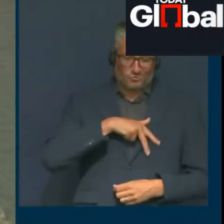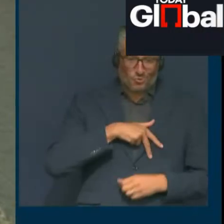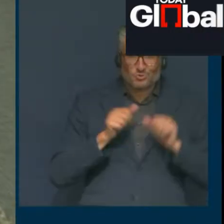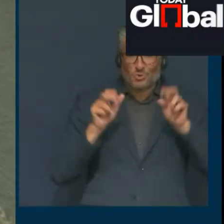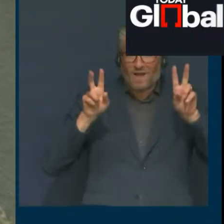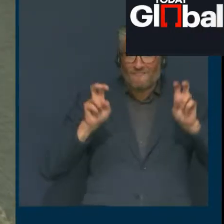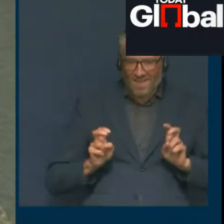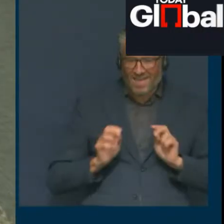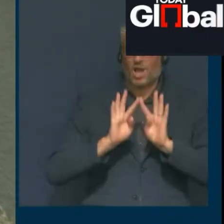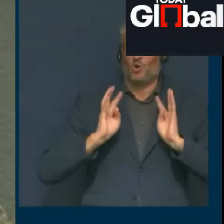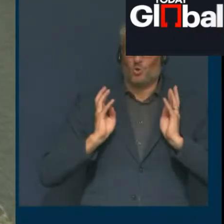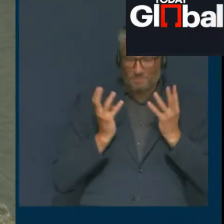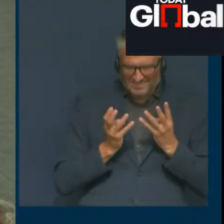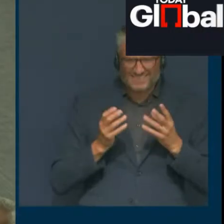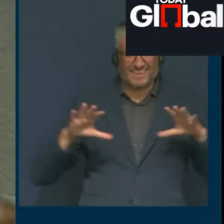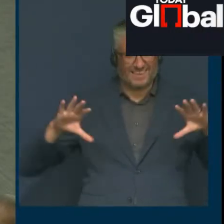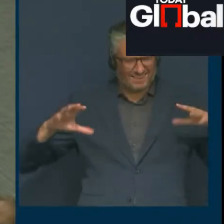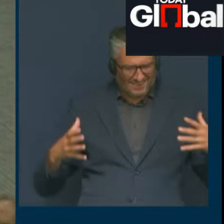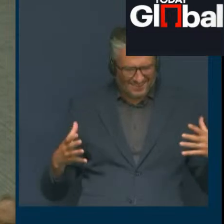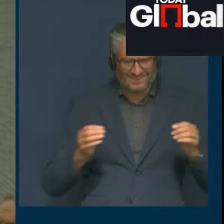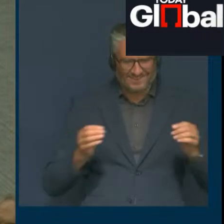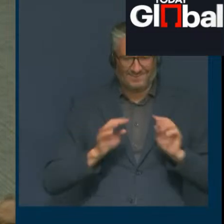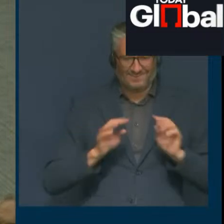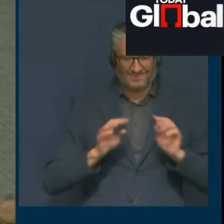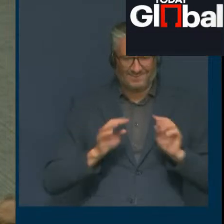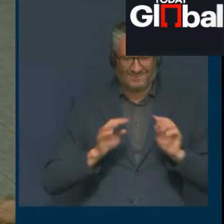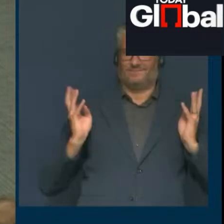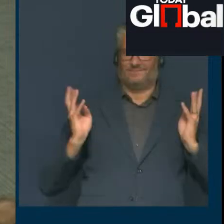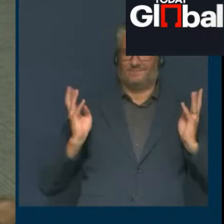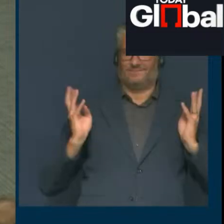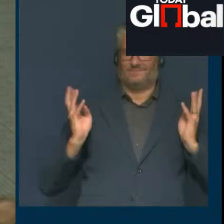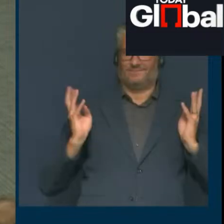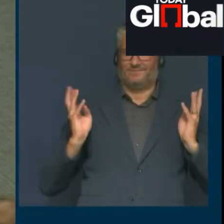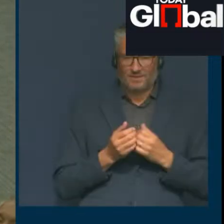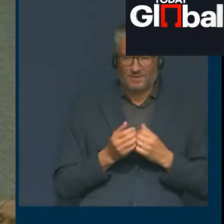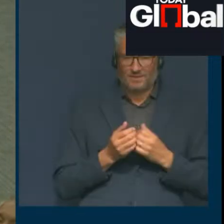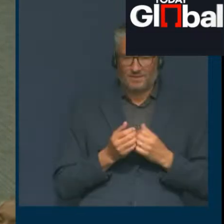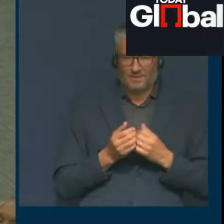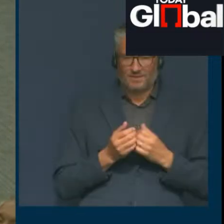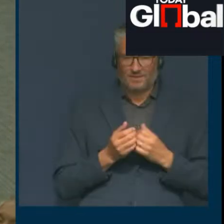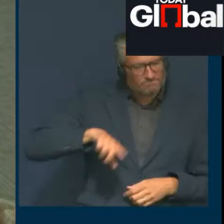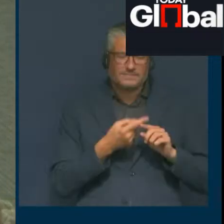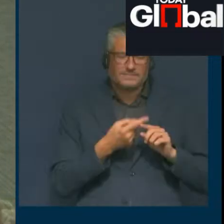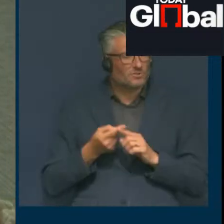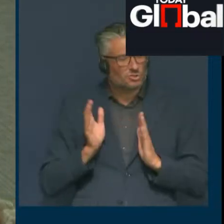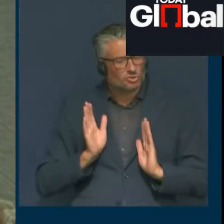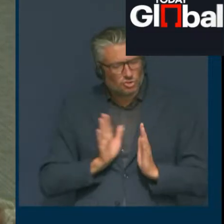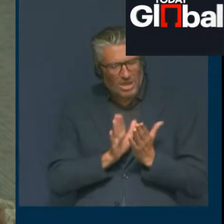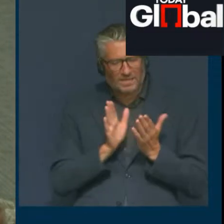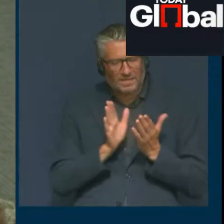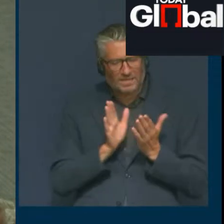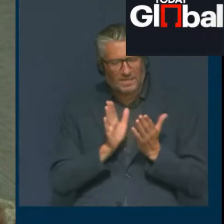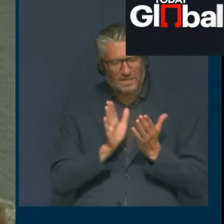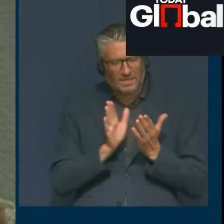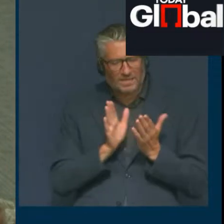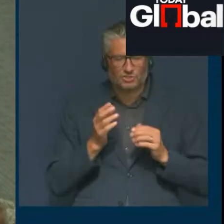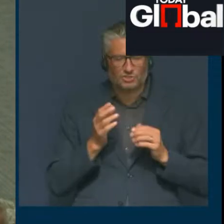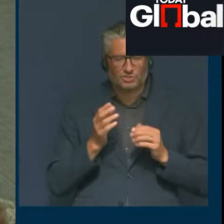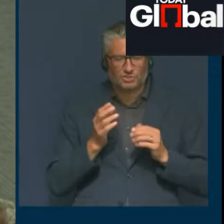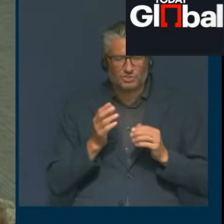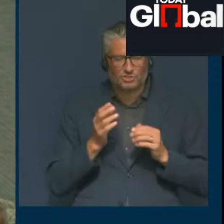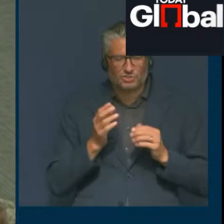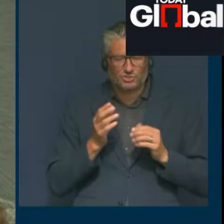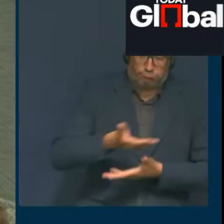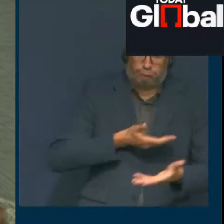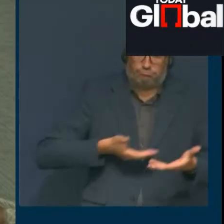charge of persons with disabilities. A number of challenges and opportunities have been discussed that face persons